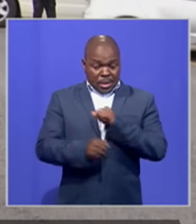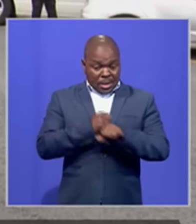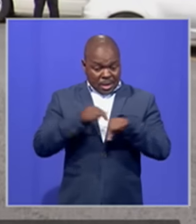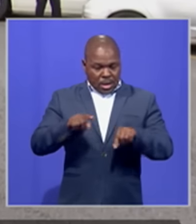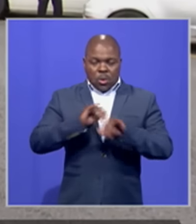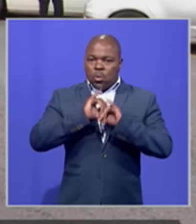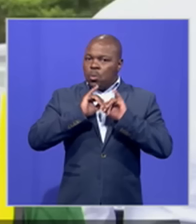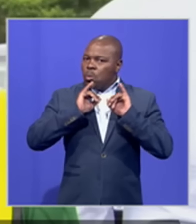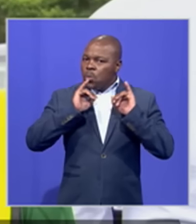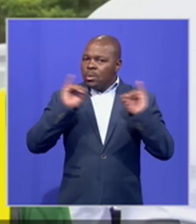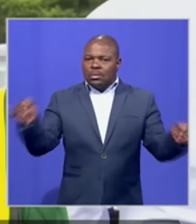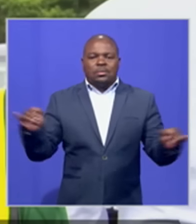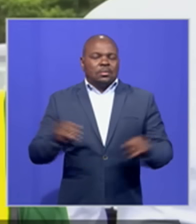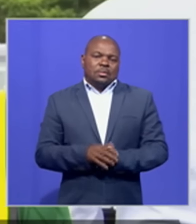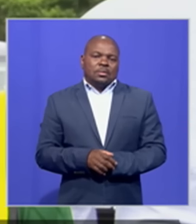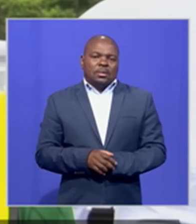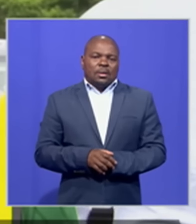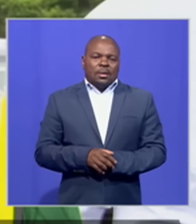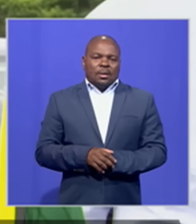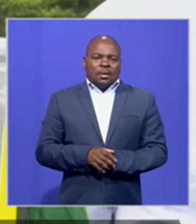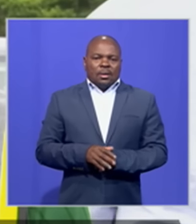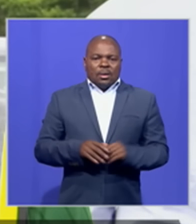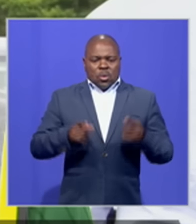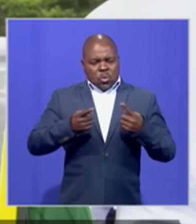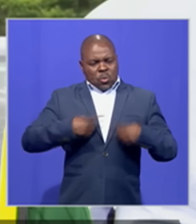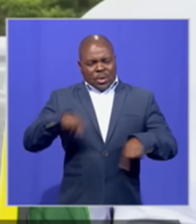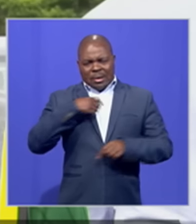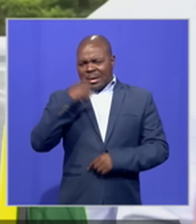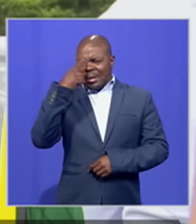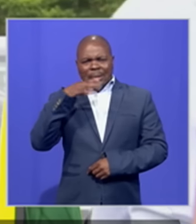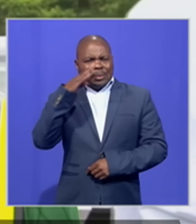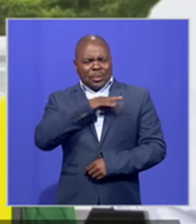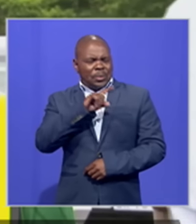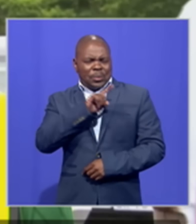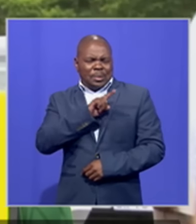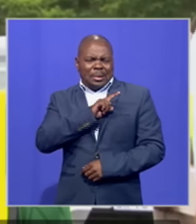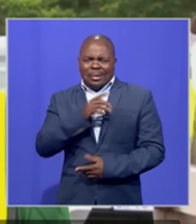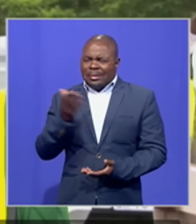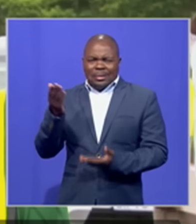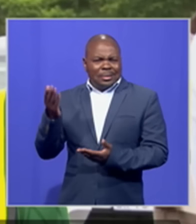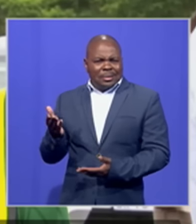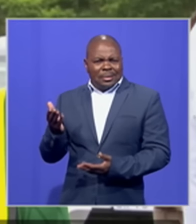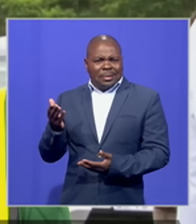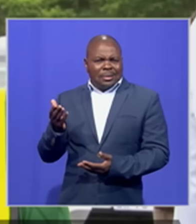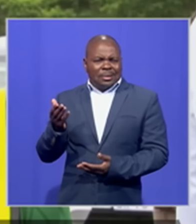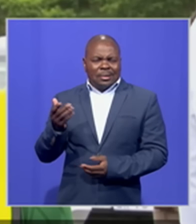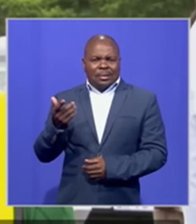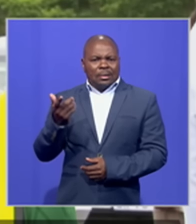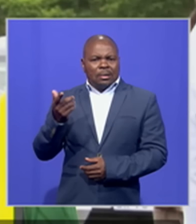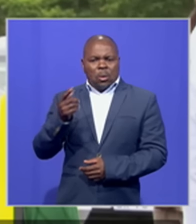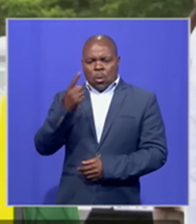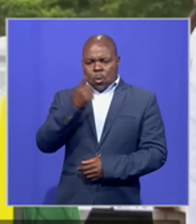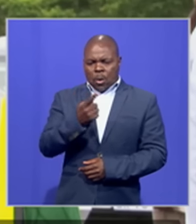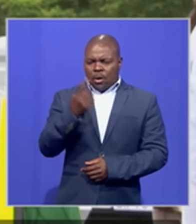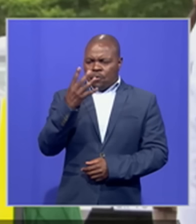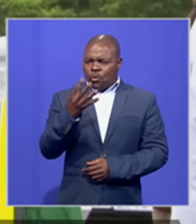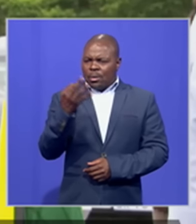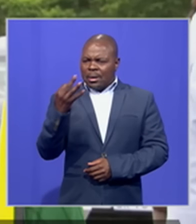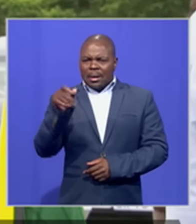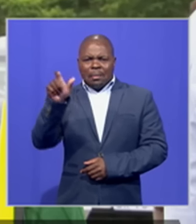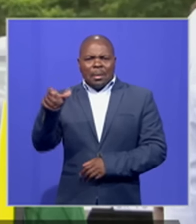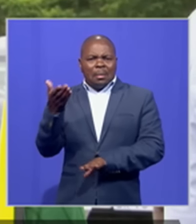worse. We don't understand why we'll have